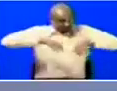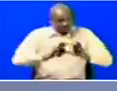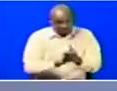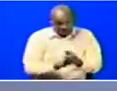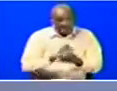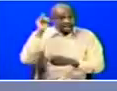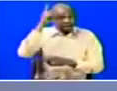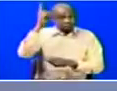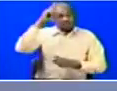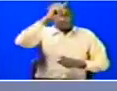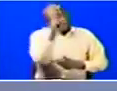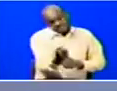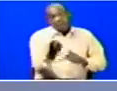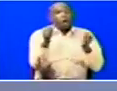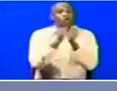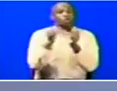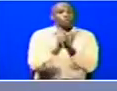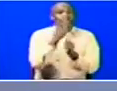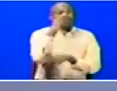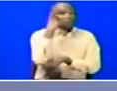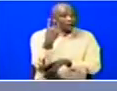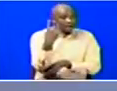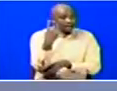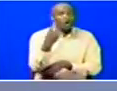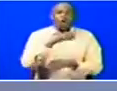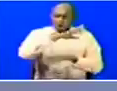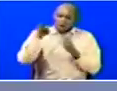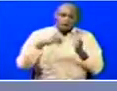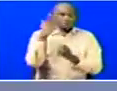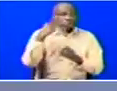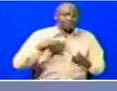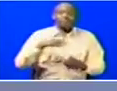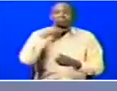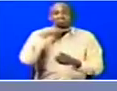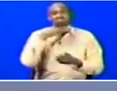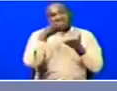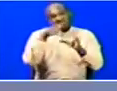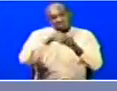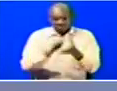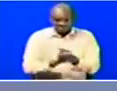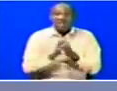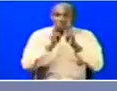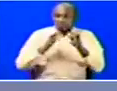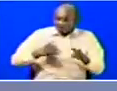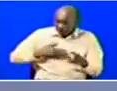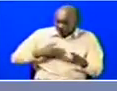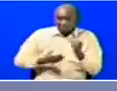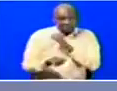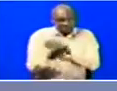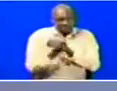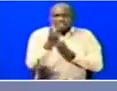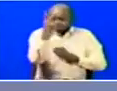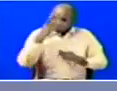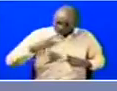plunged into the lake on October the 21st, killing all the five passengers on board. Victor Gale now brings us the story of the